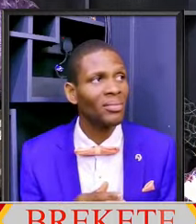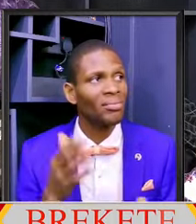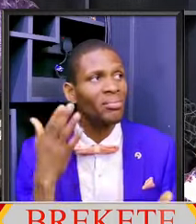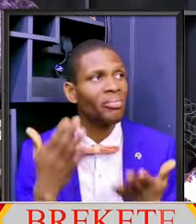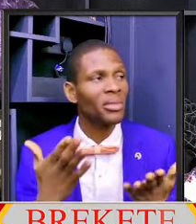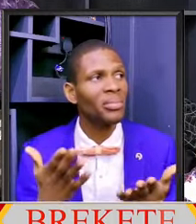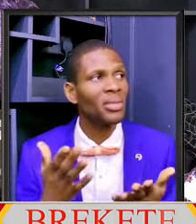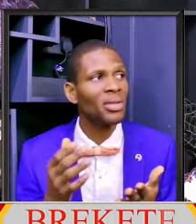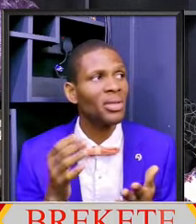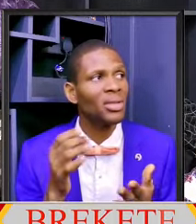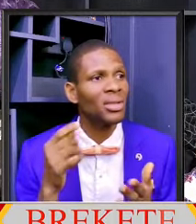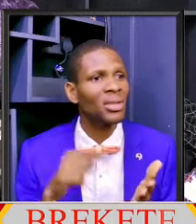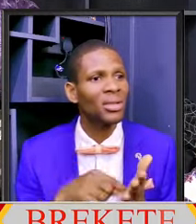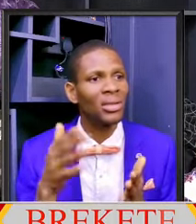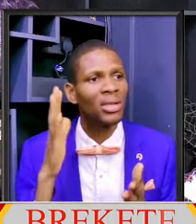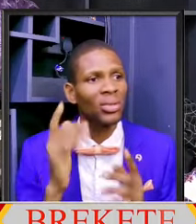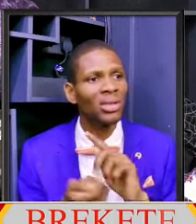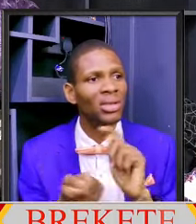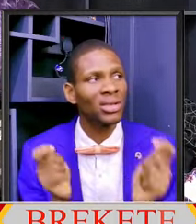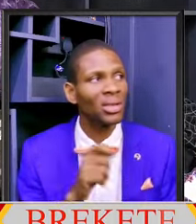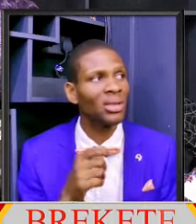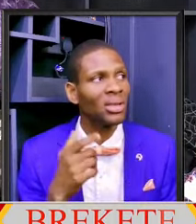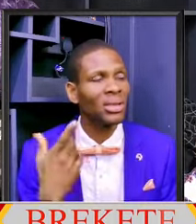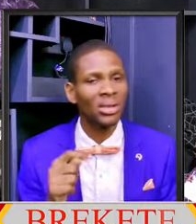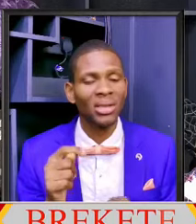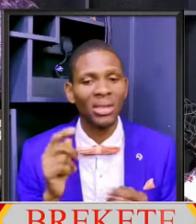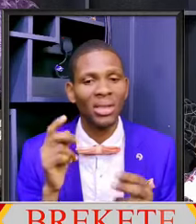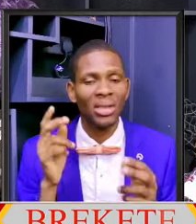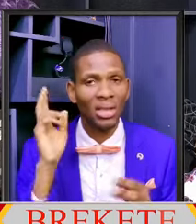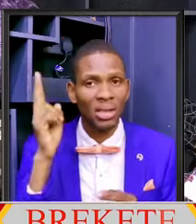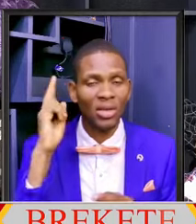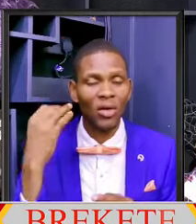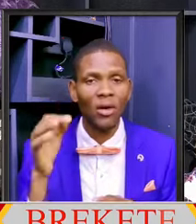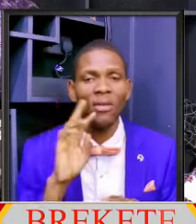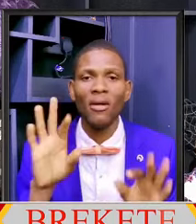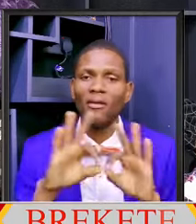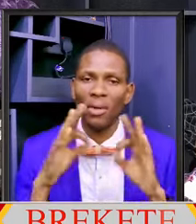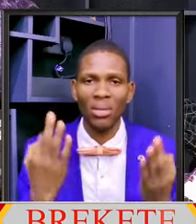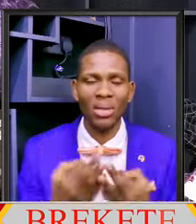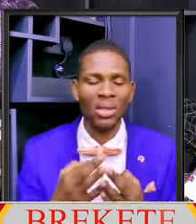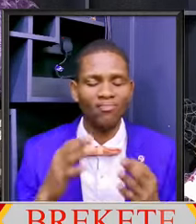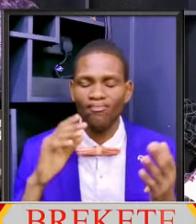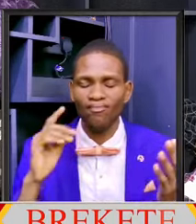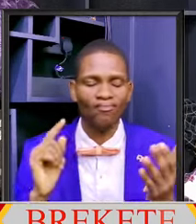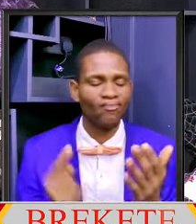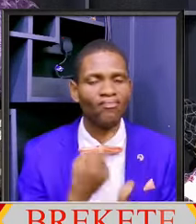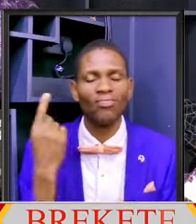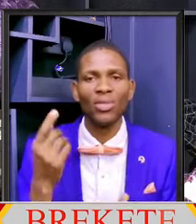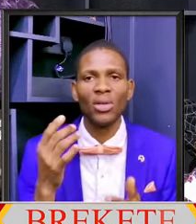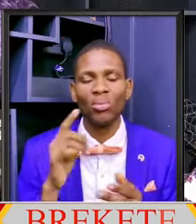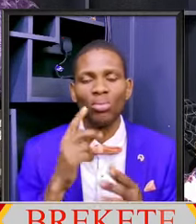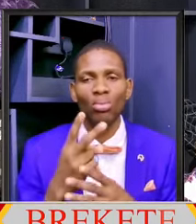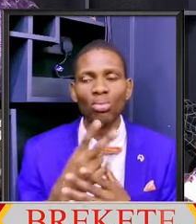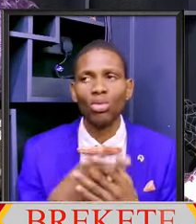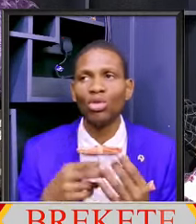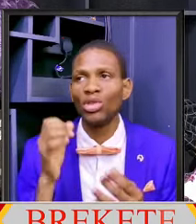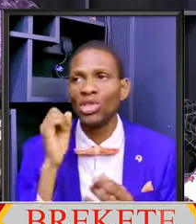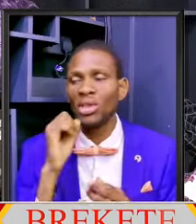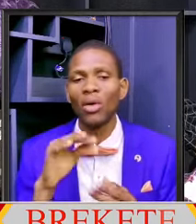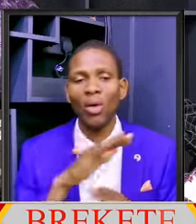Maybe this thing will change the history of their family once and for all. Both she and the